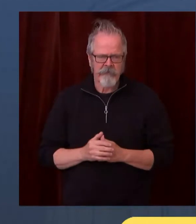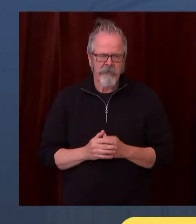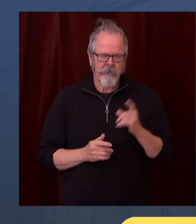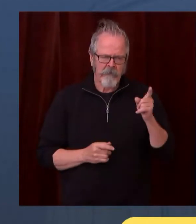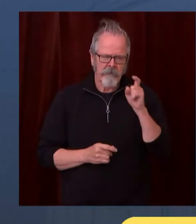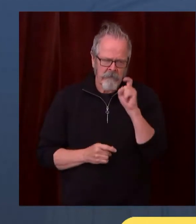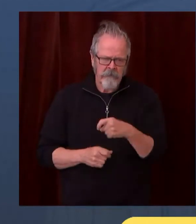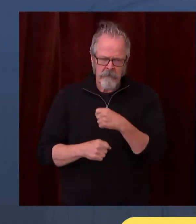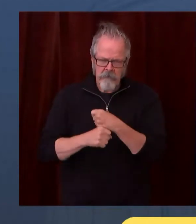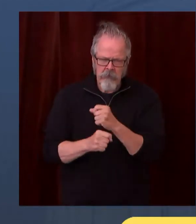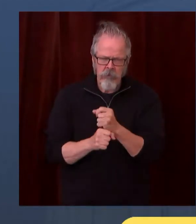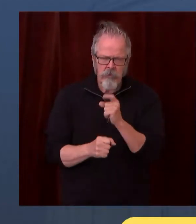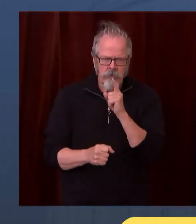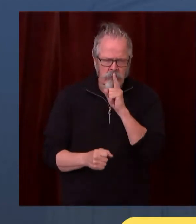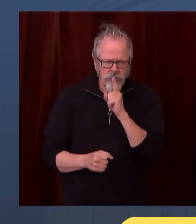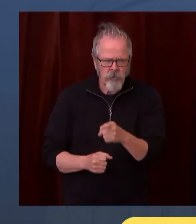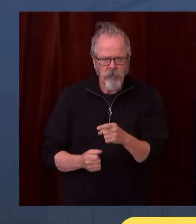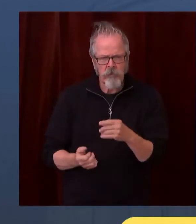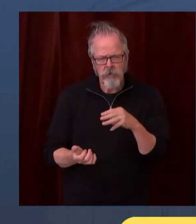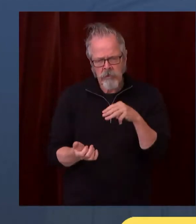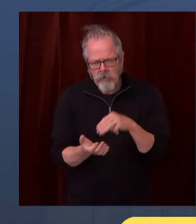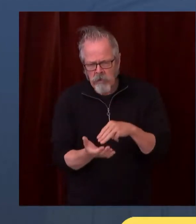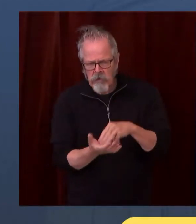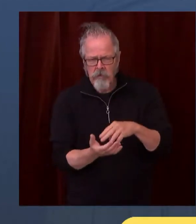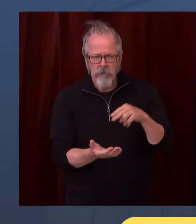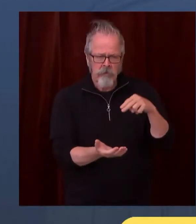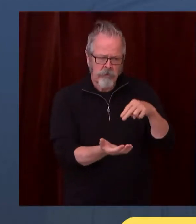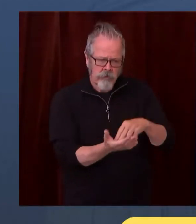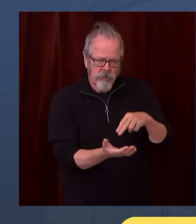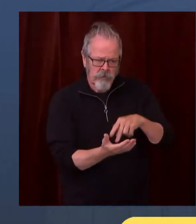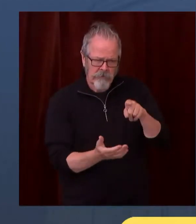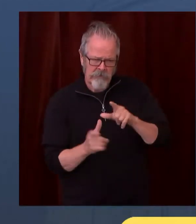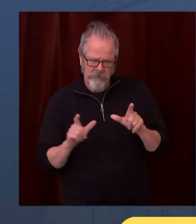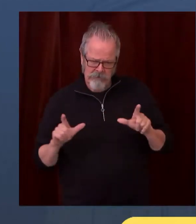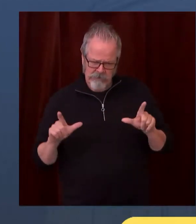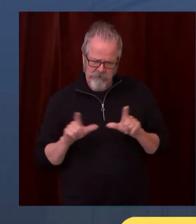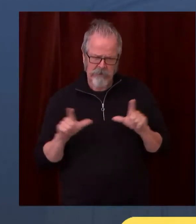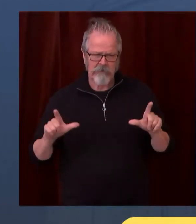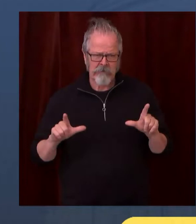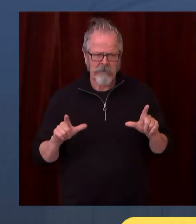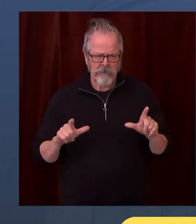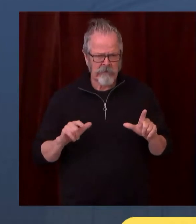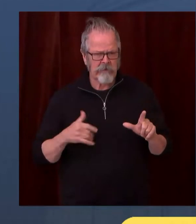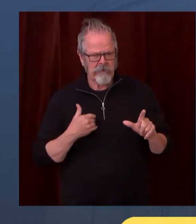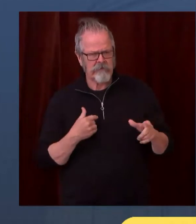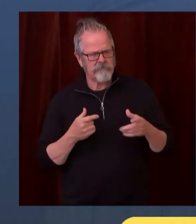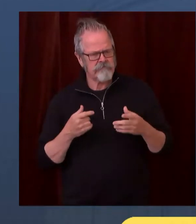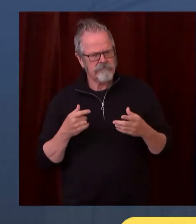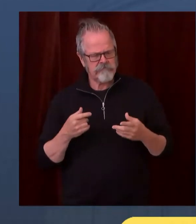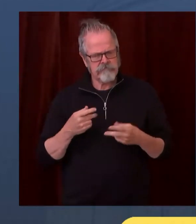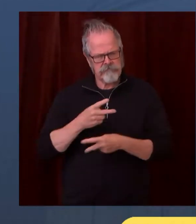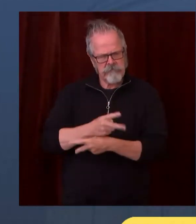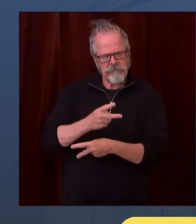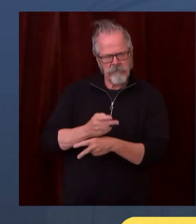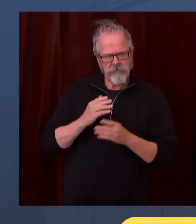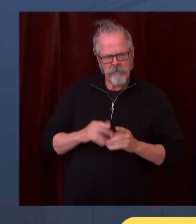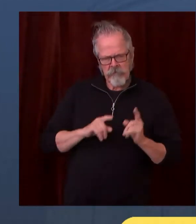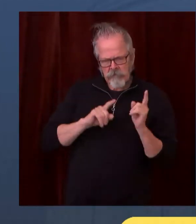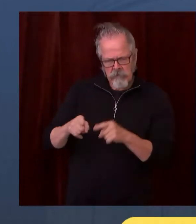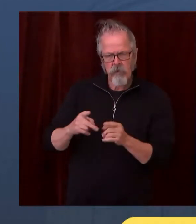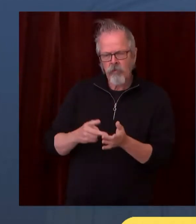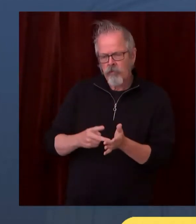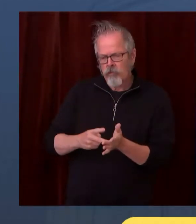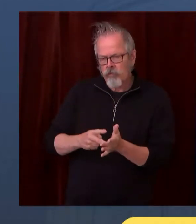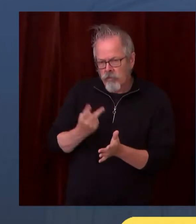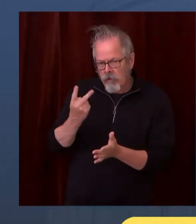symptoms, including a respiratory exam. And we're very pleased to make this advance, because what we have found is that